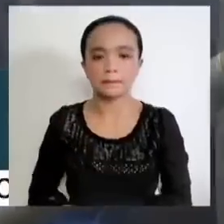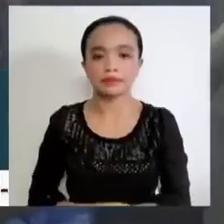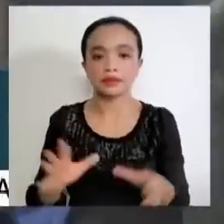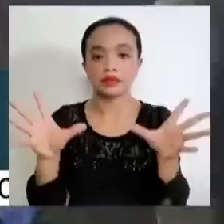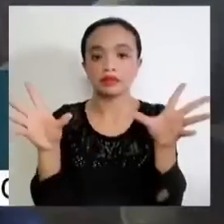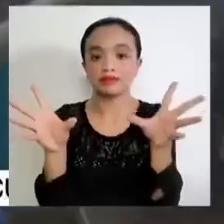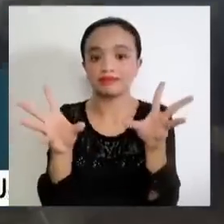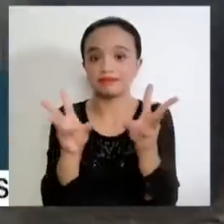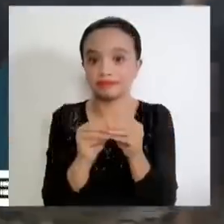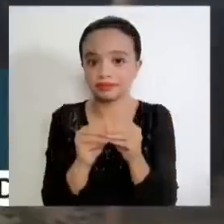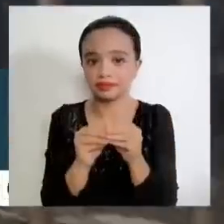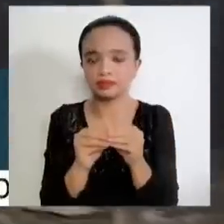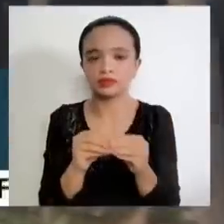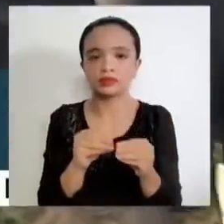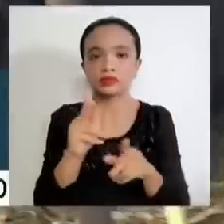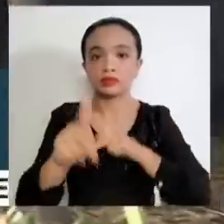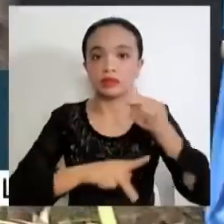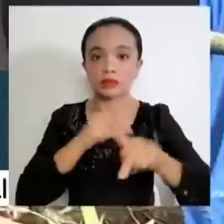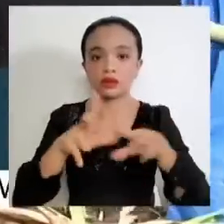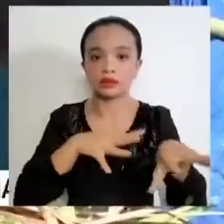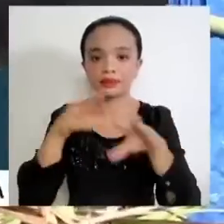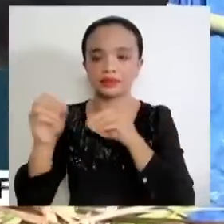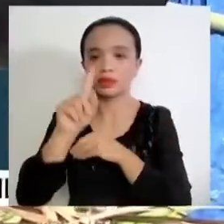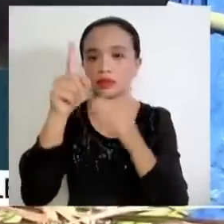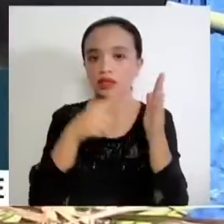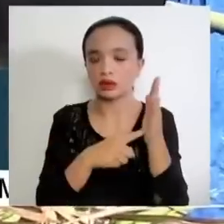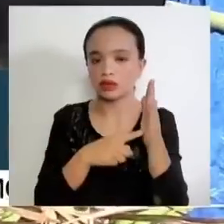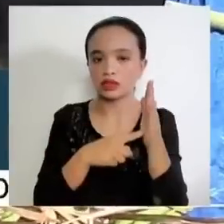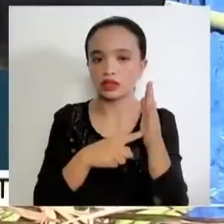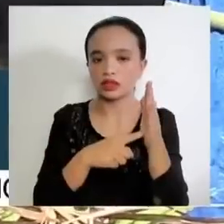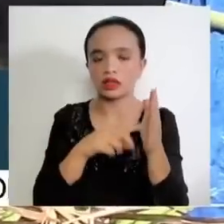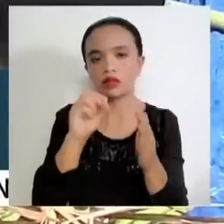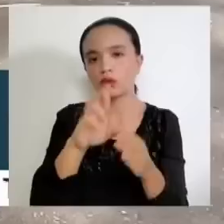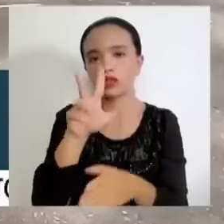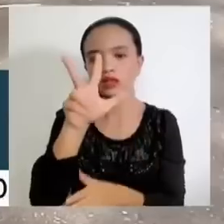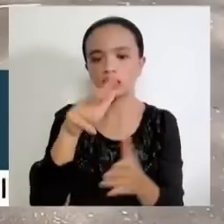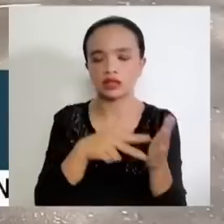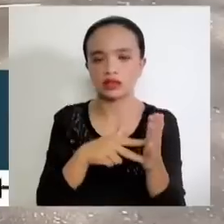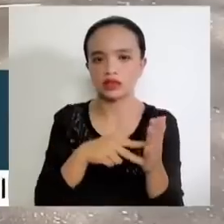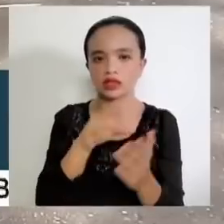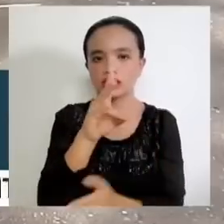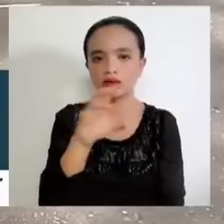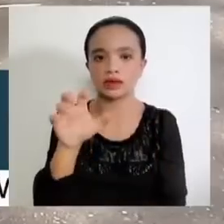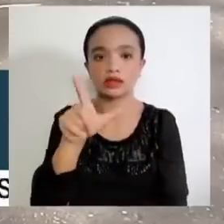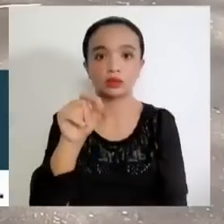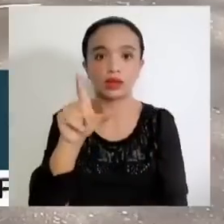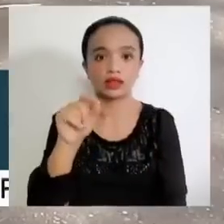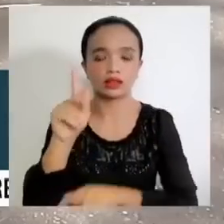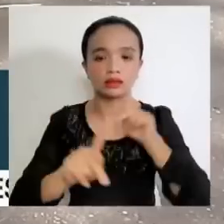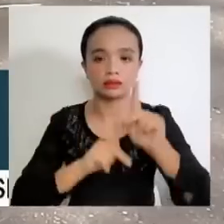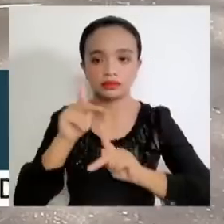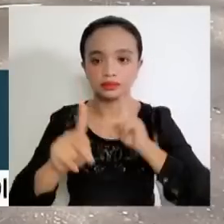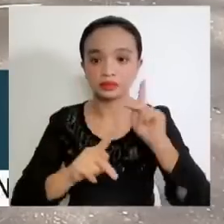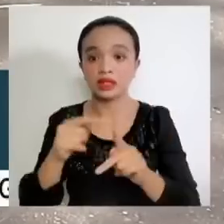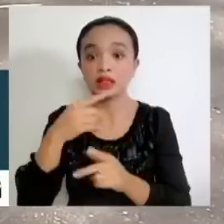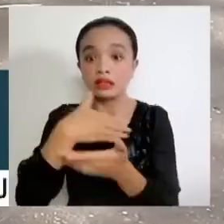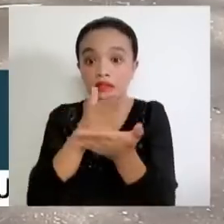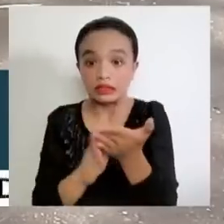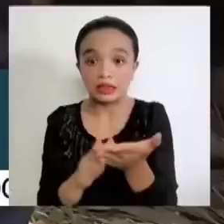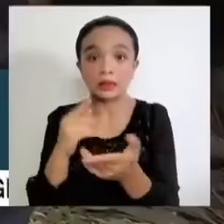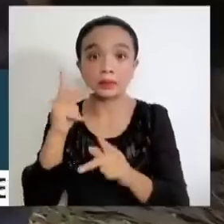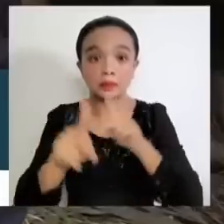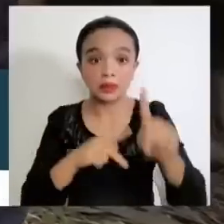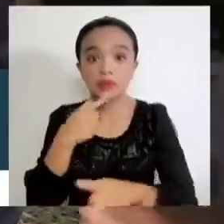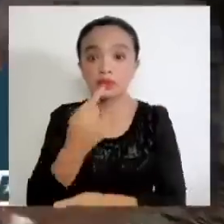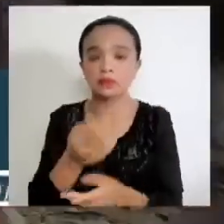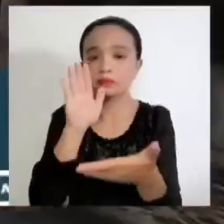reached 1,035 families or 3,720 individuals. But some evacuees, instead of staying in